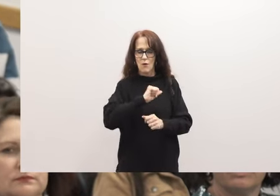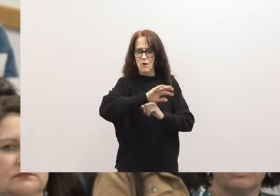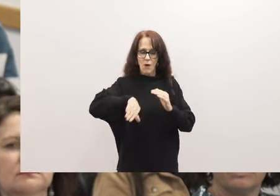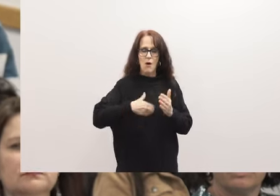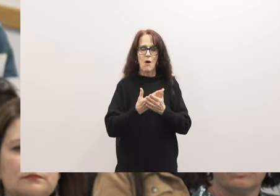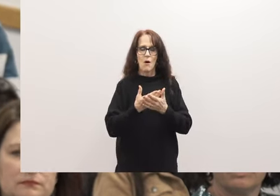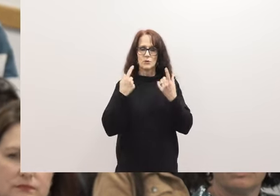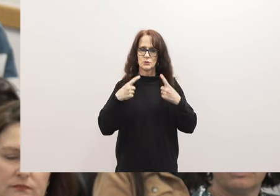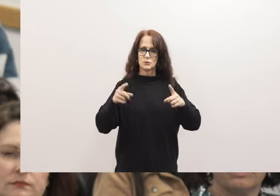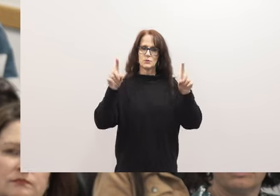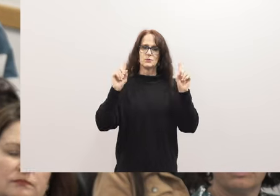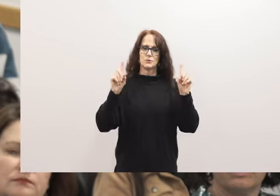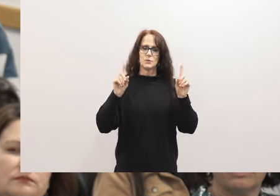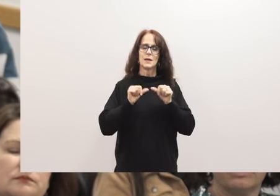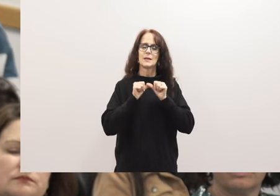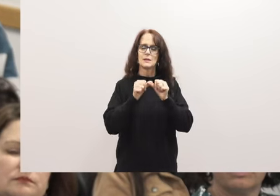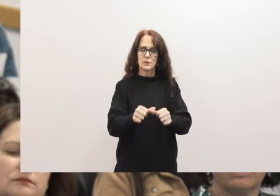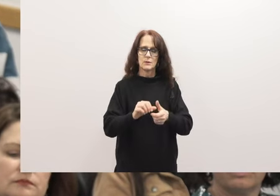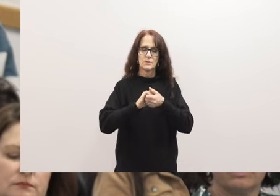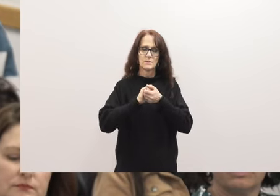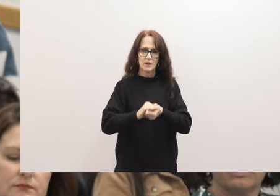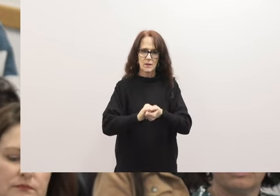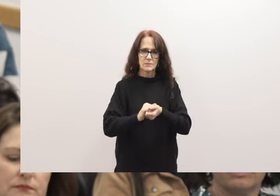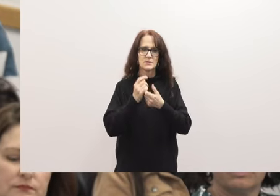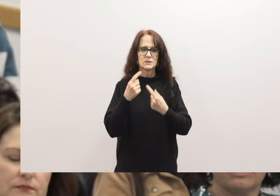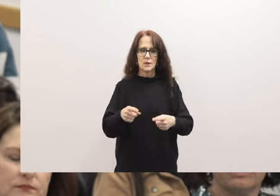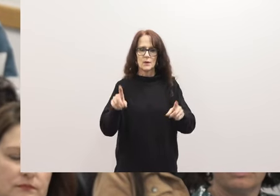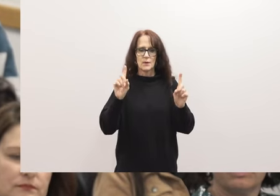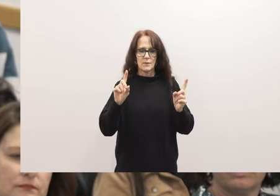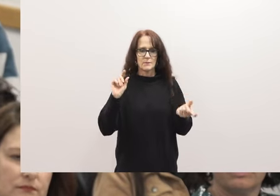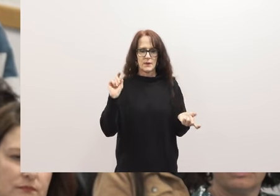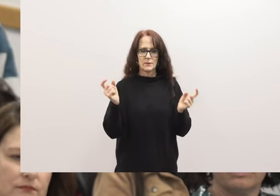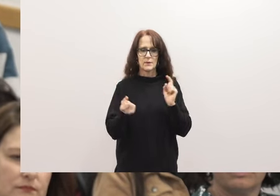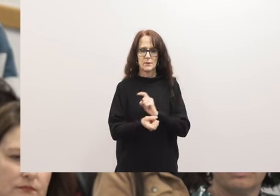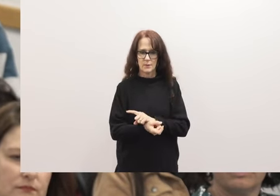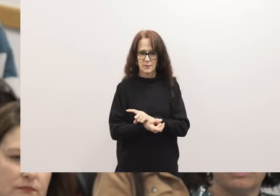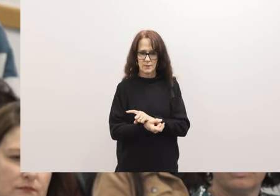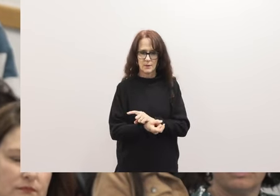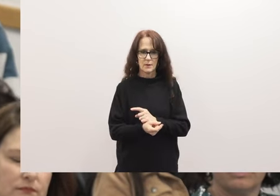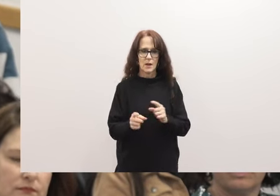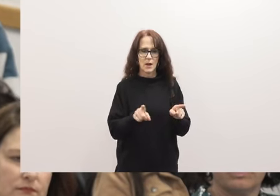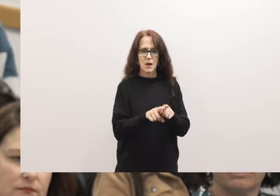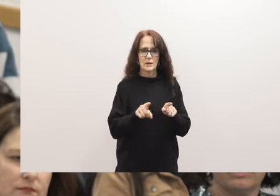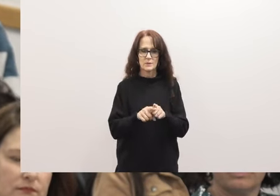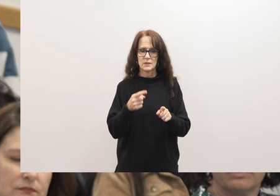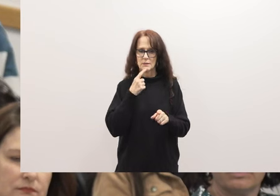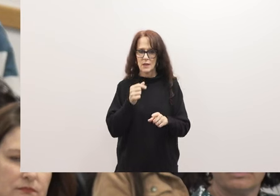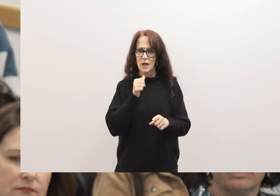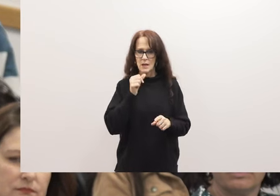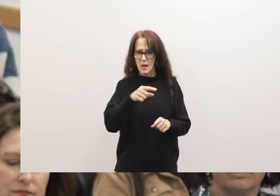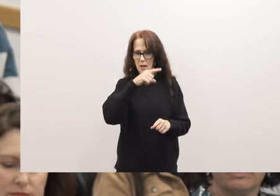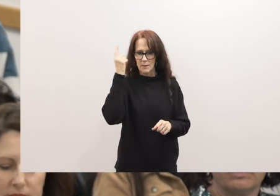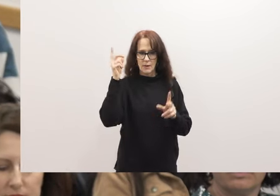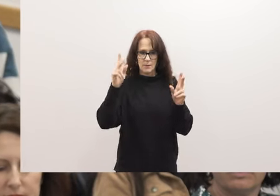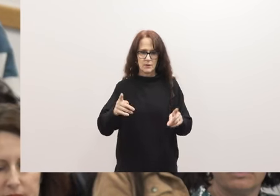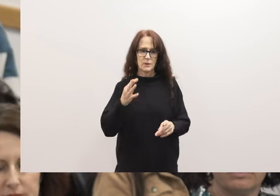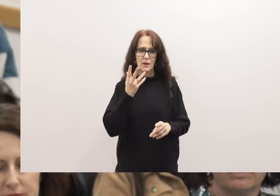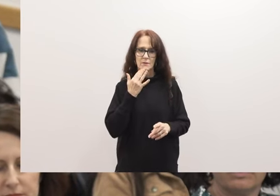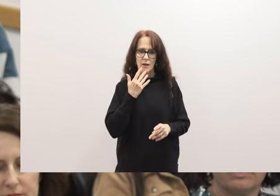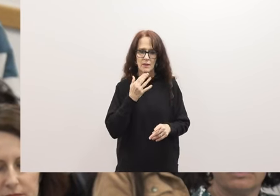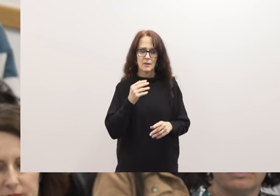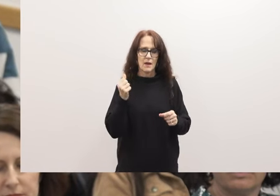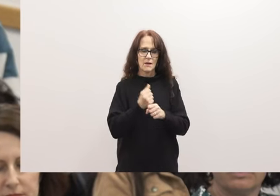to continue this partnership that has been so fruitful and so transformative. I also want to say, as a non-Black person of color, fighting for